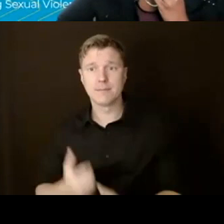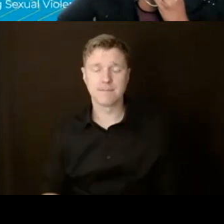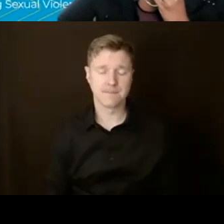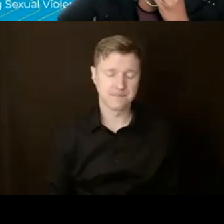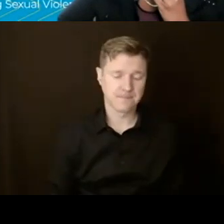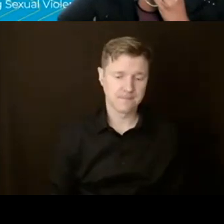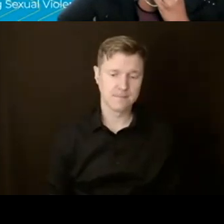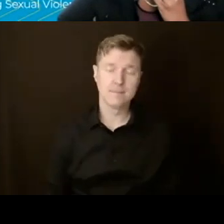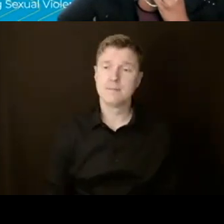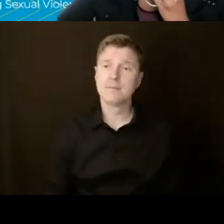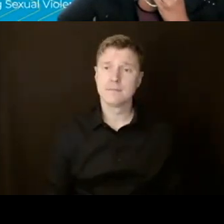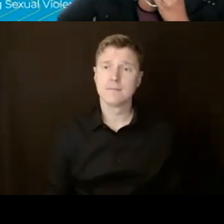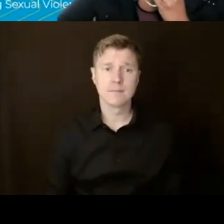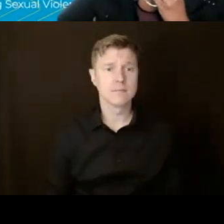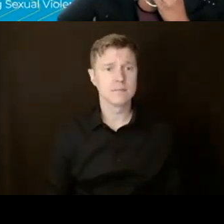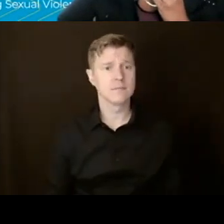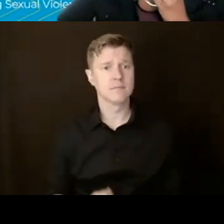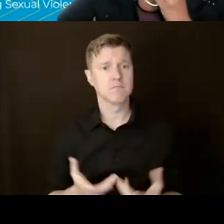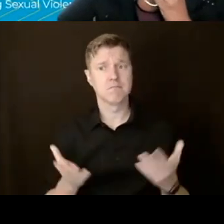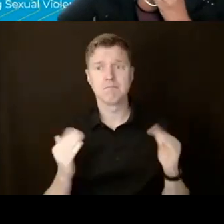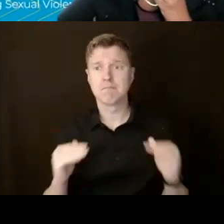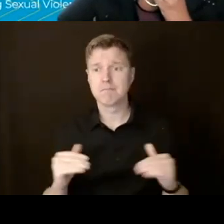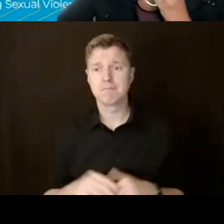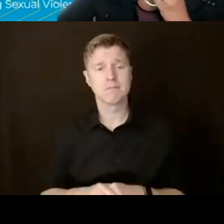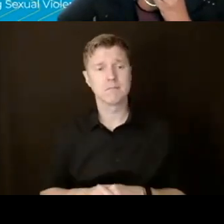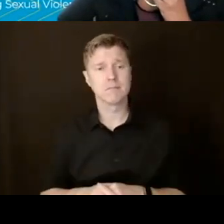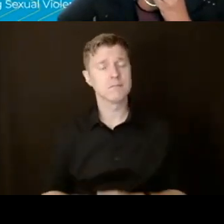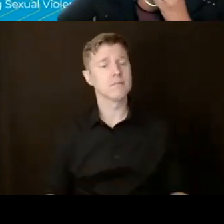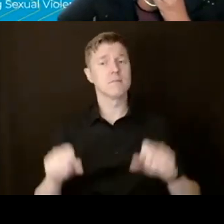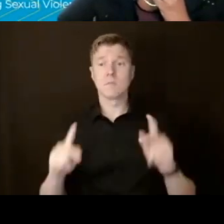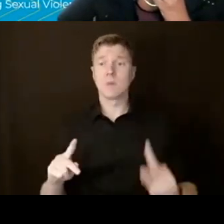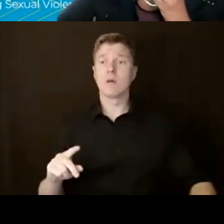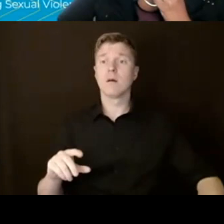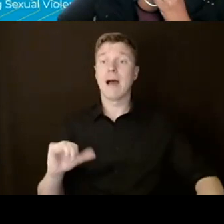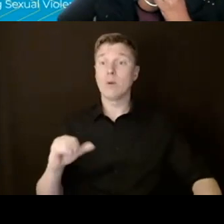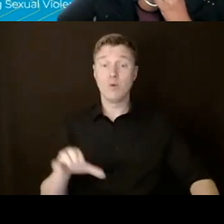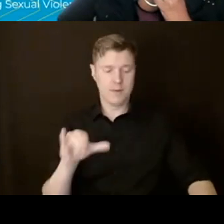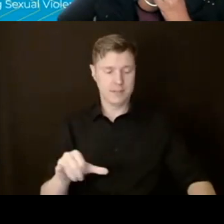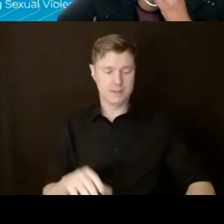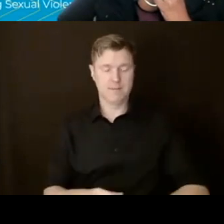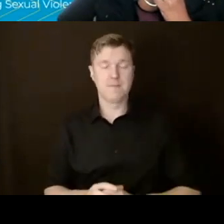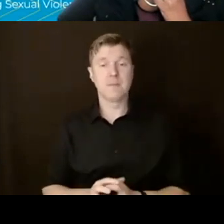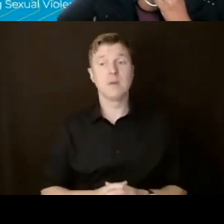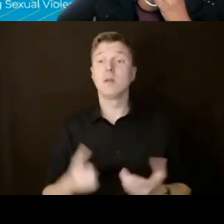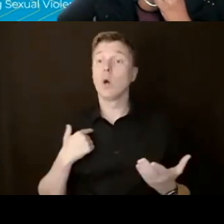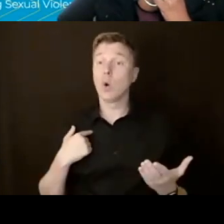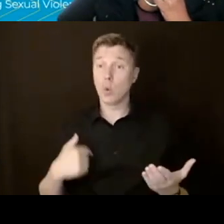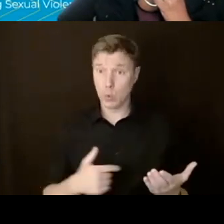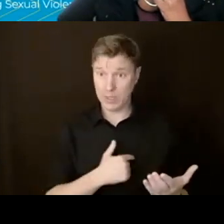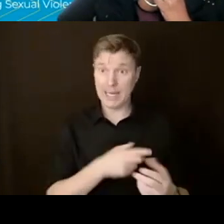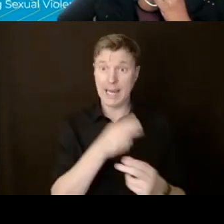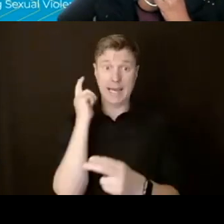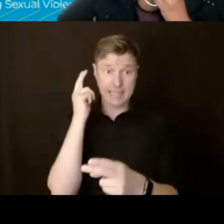All right, next slide. So how do we do this? How do we fix this? We name explicitly